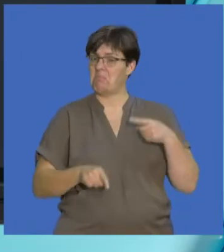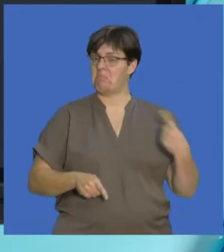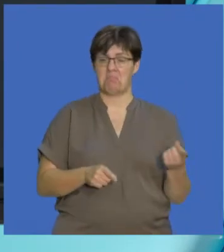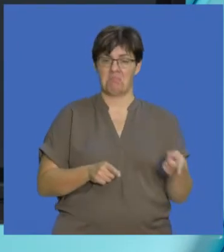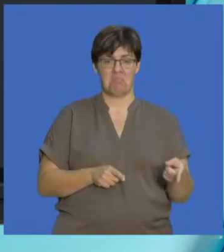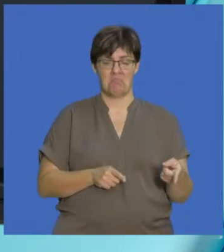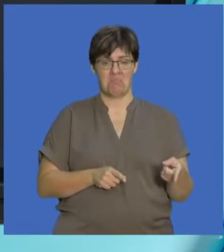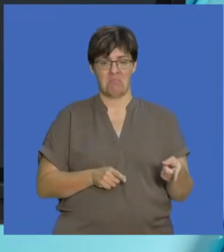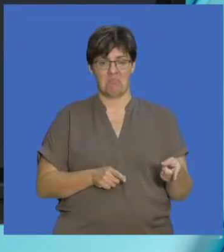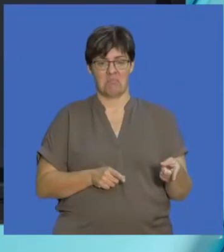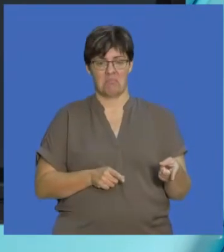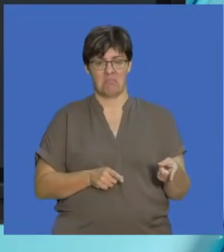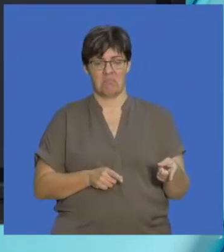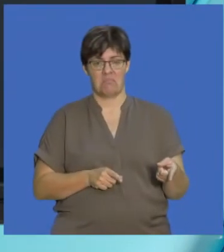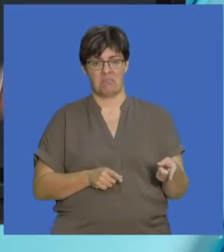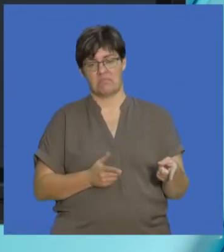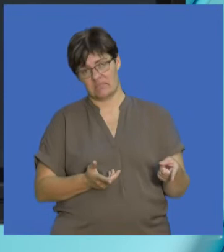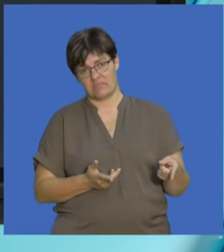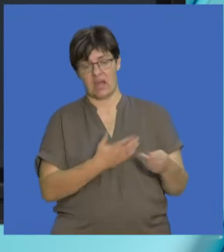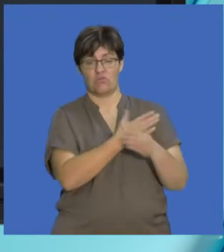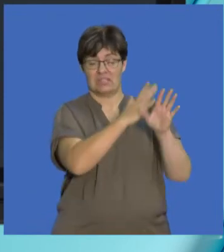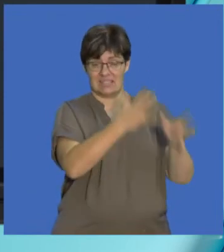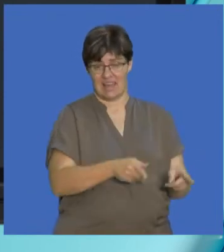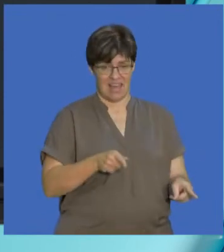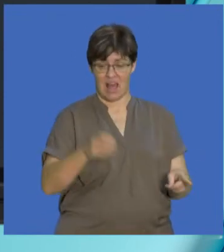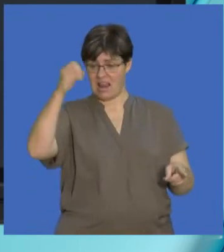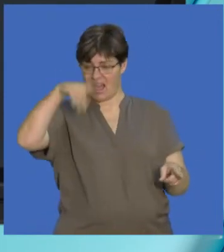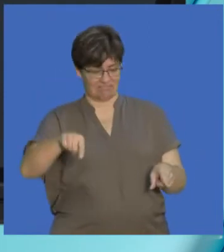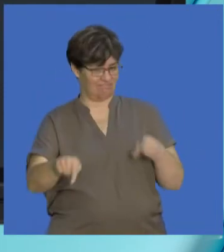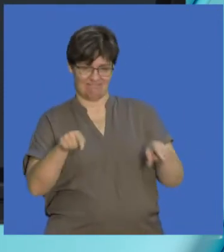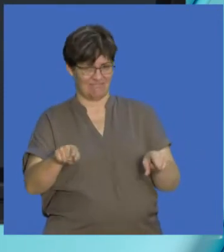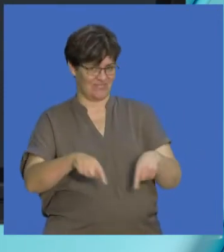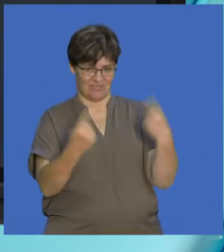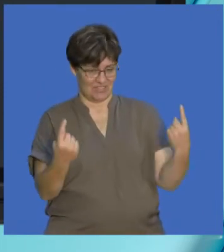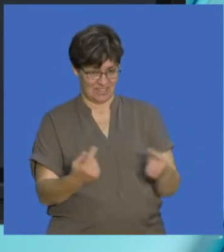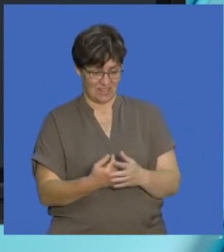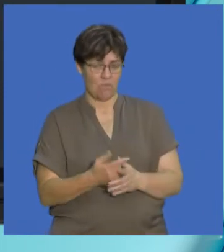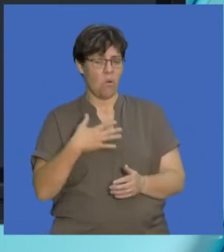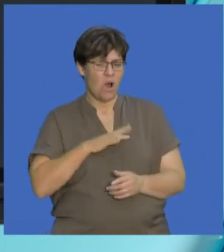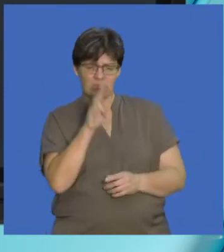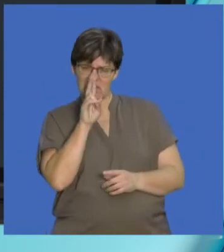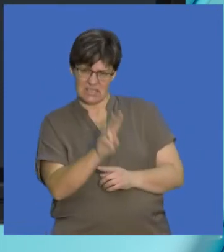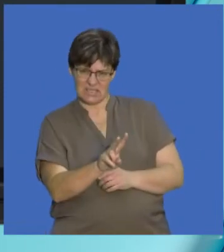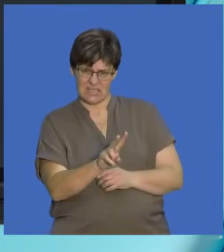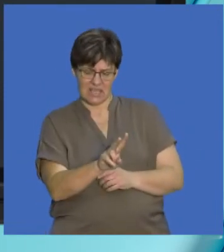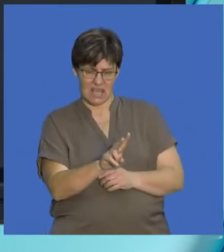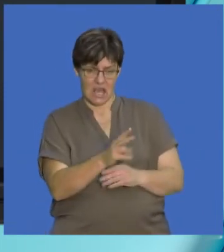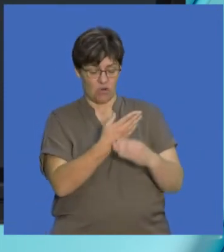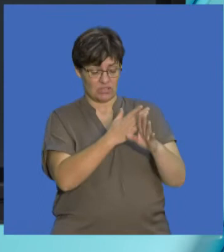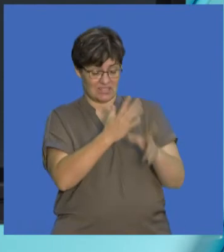of what you call, the resistor. So we're trying to establish that in the place of a